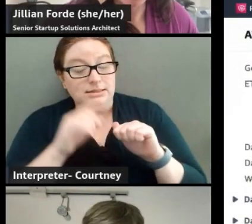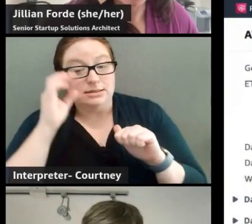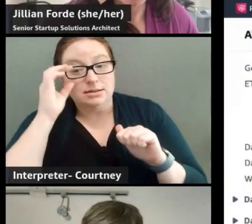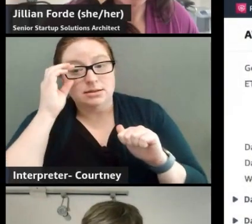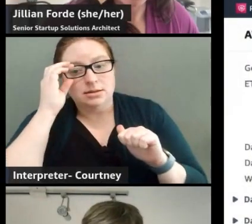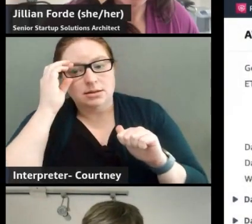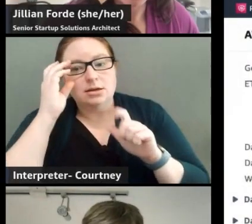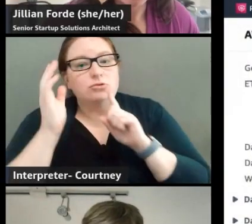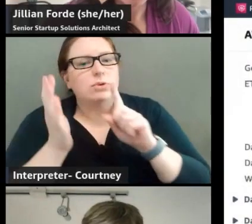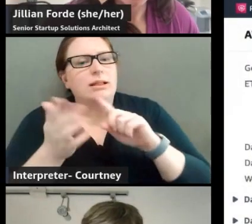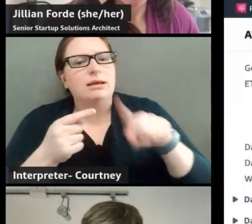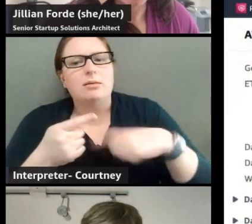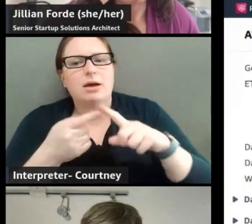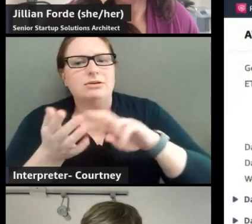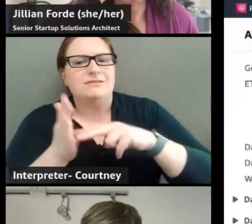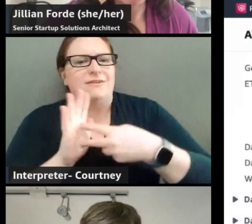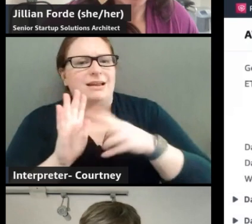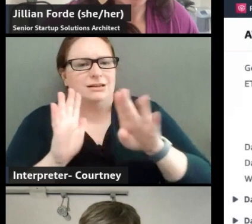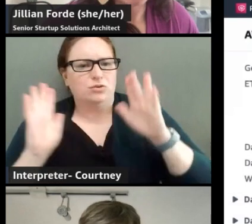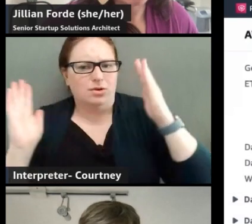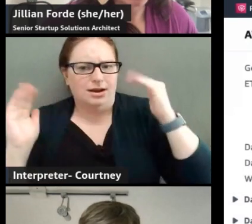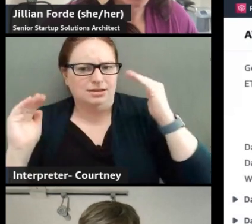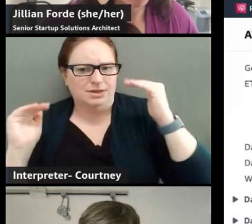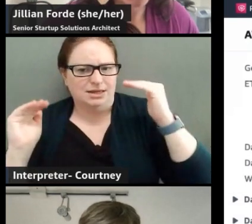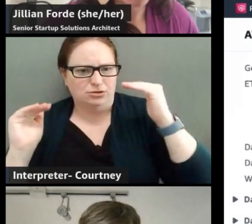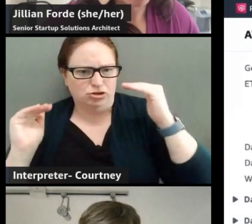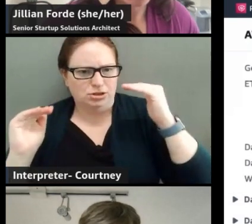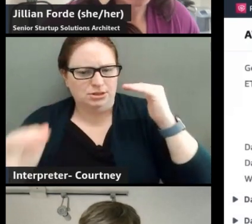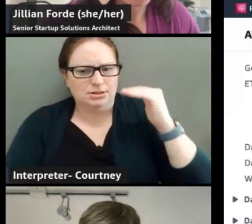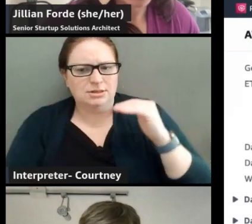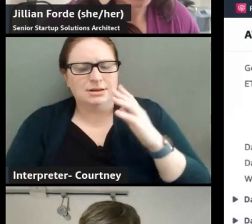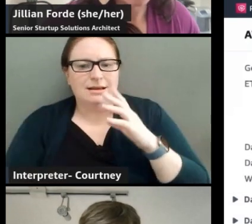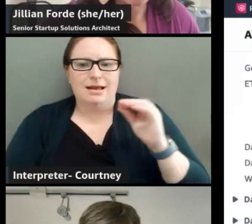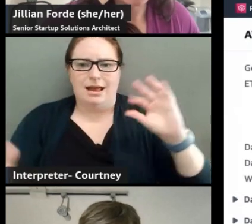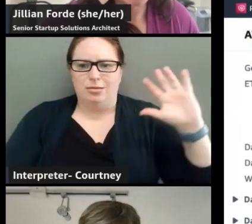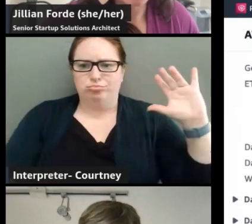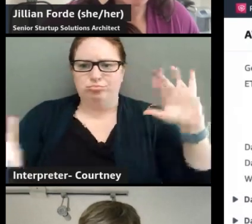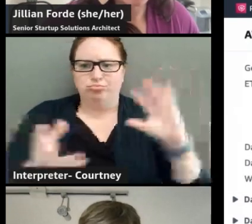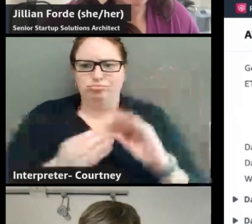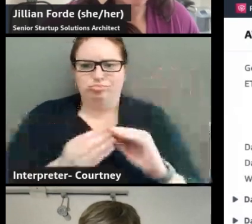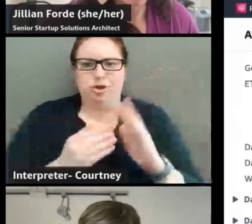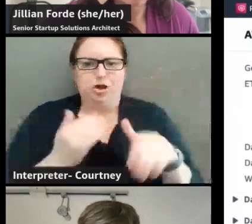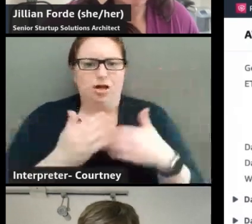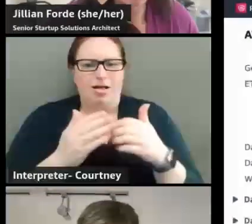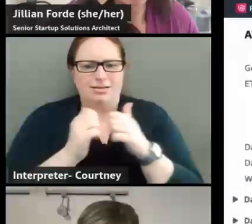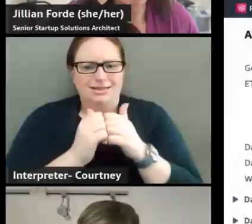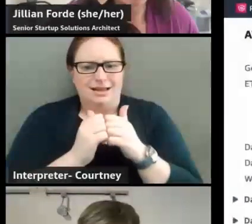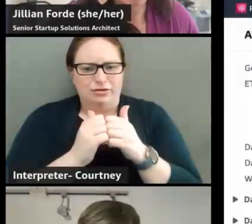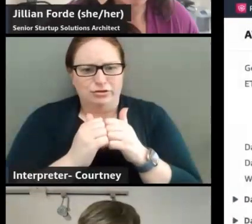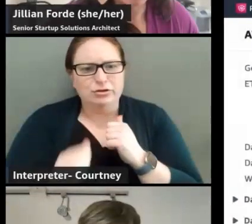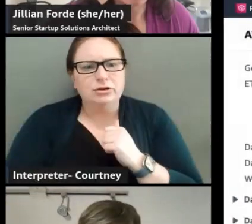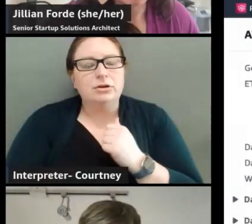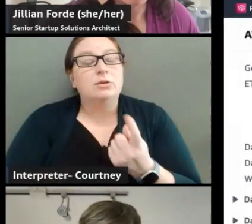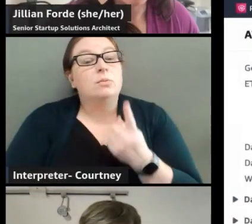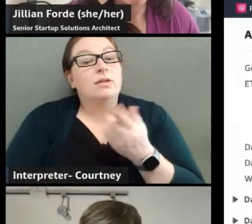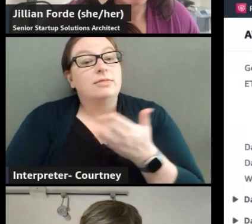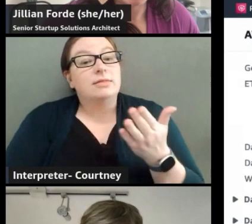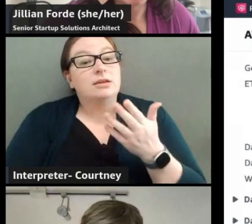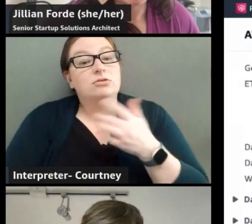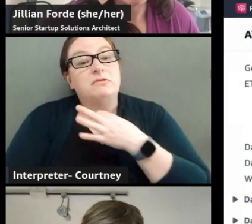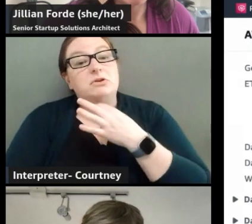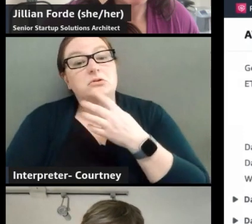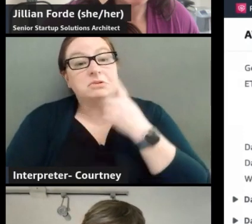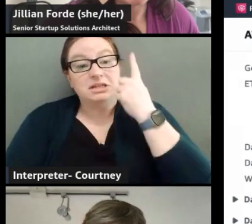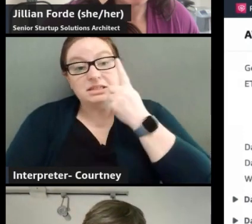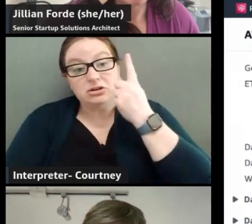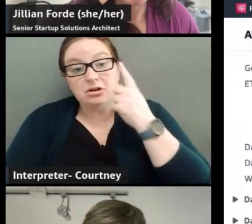about defining what your expectations are, and then sort of putting it all together. One of the biggest things you have to kind of consider is how